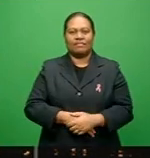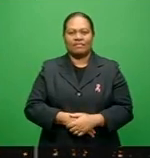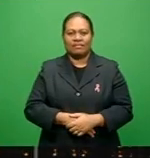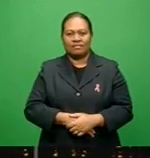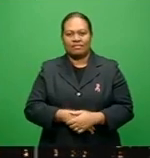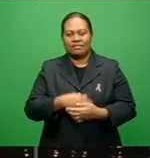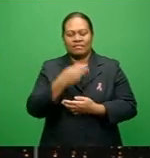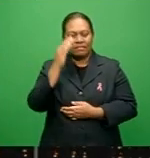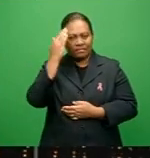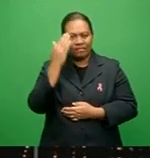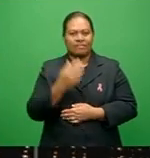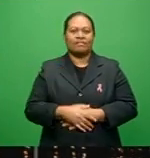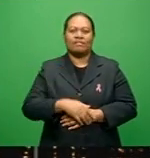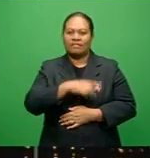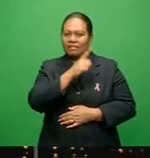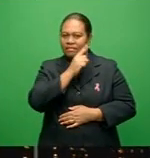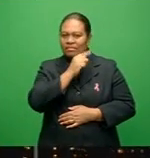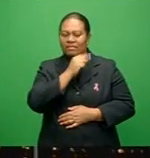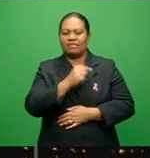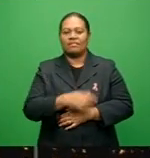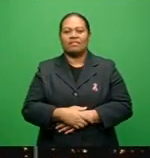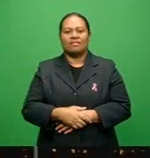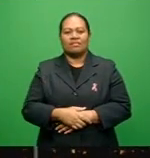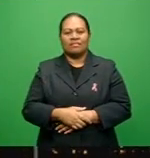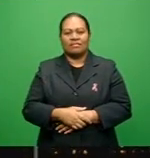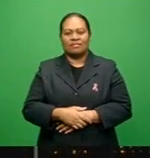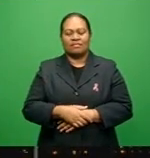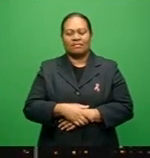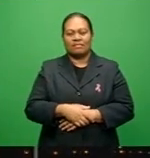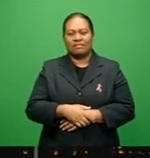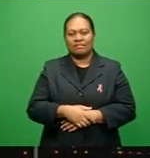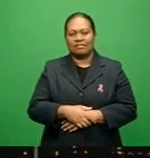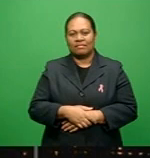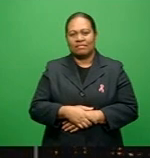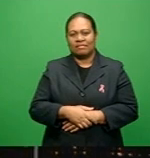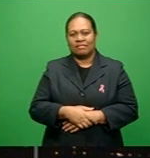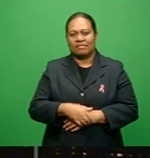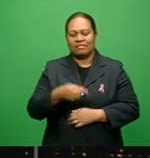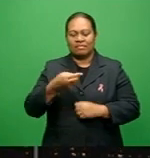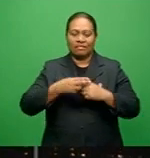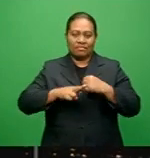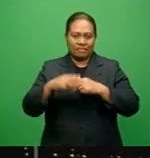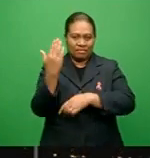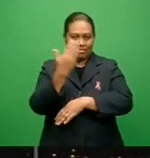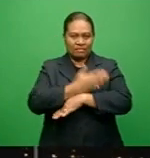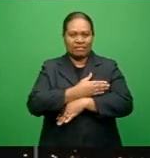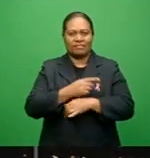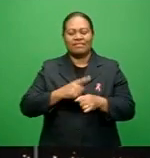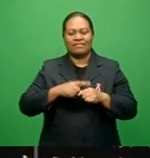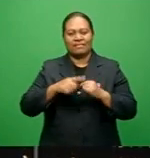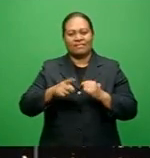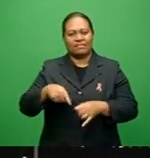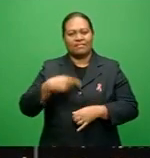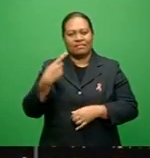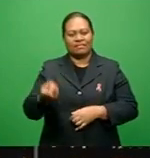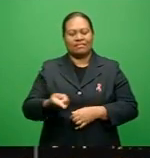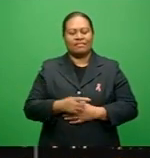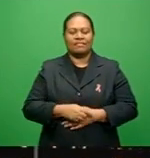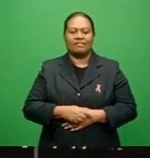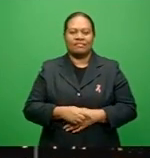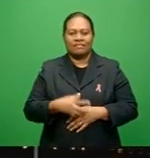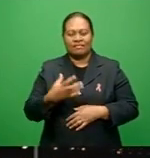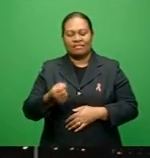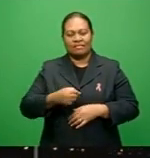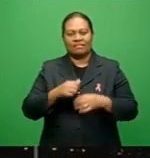fbcnews@fbc.com.fj, via Facebook page FBC News and our Twitter page at FBC_news. That's your news for tonight. Until tomorrow, from the team and I,